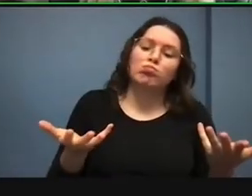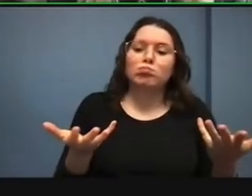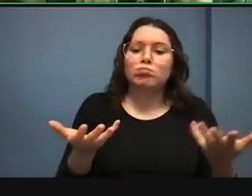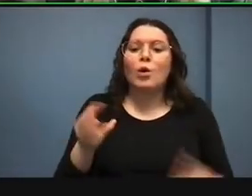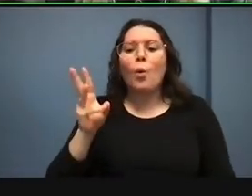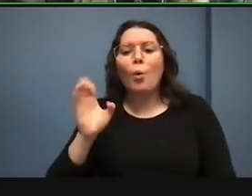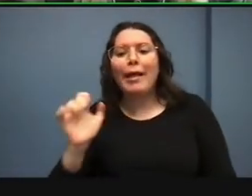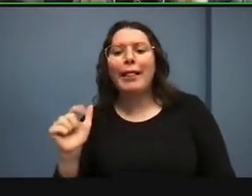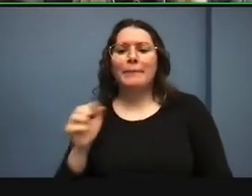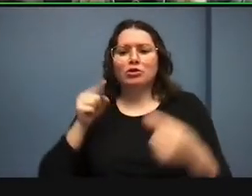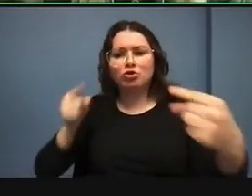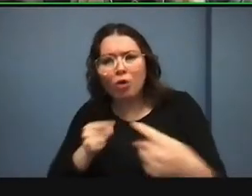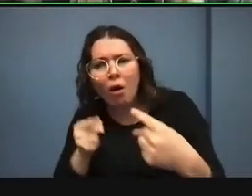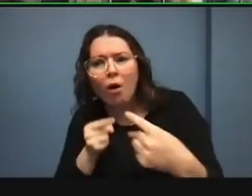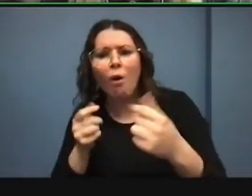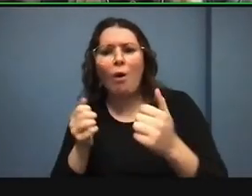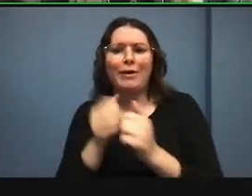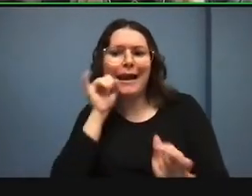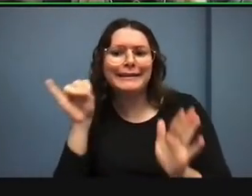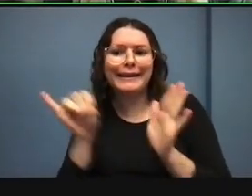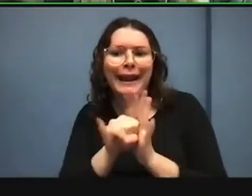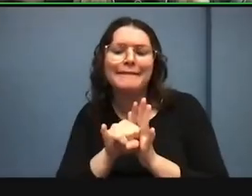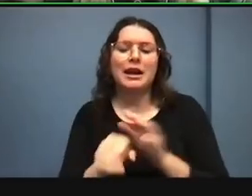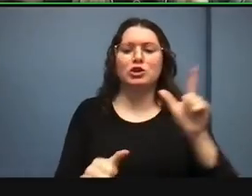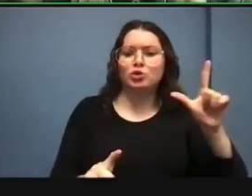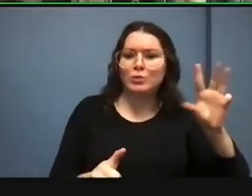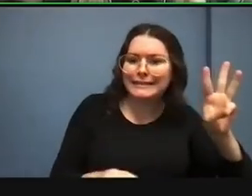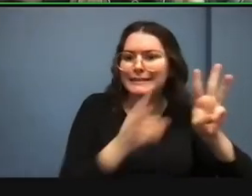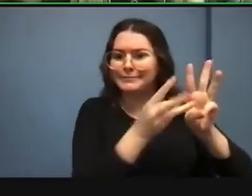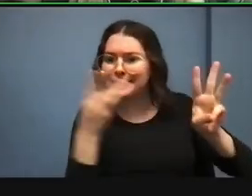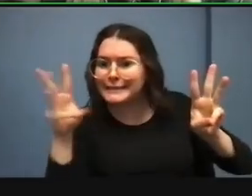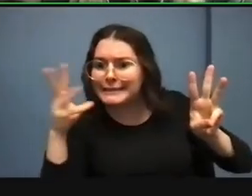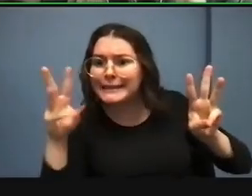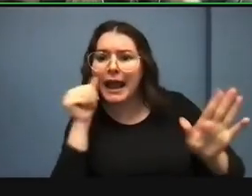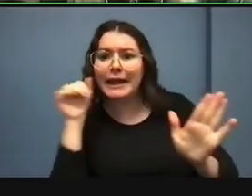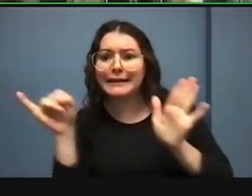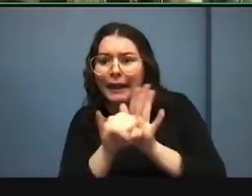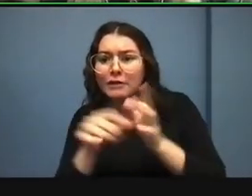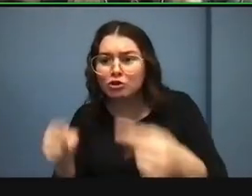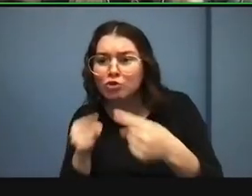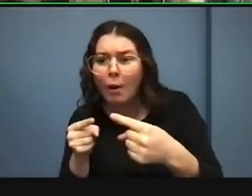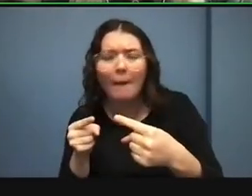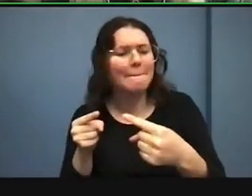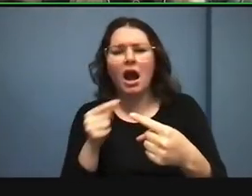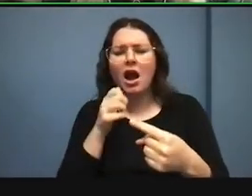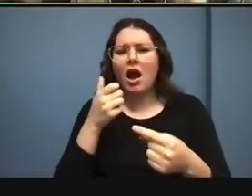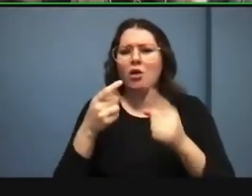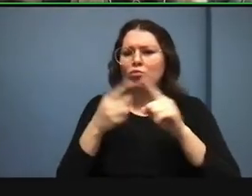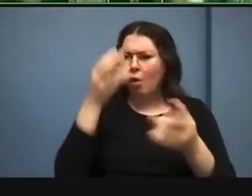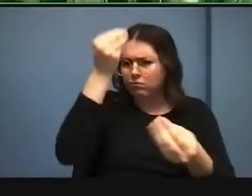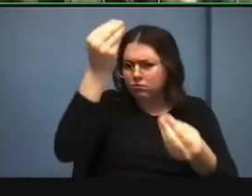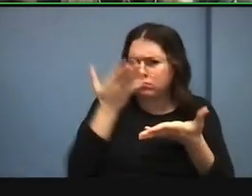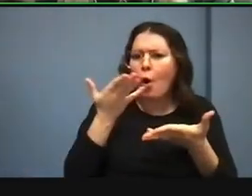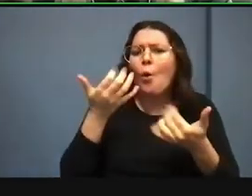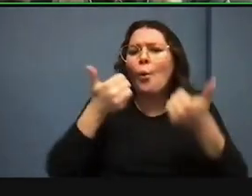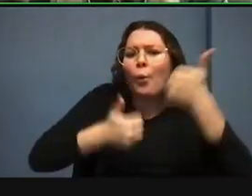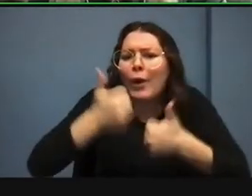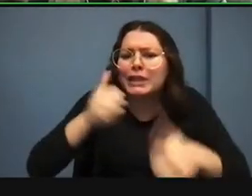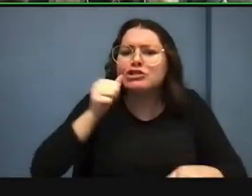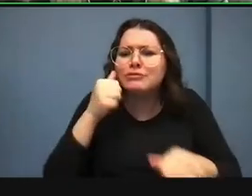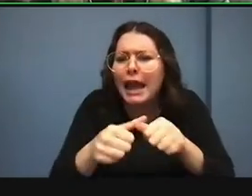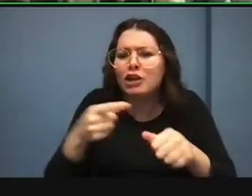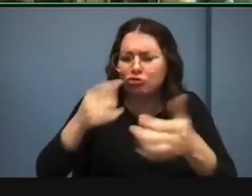William struggles to identify 16 out of 26 letters, but it won't tell me which ones they're struggling